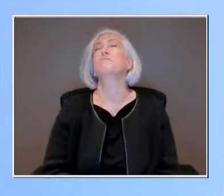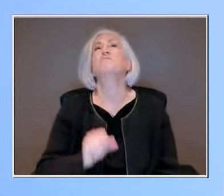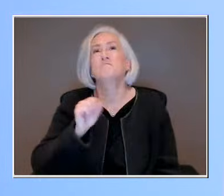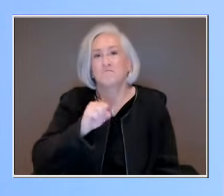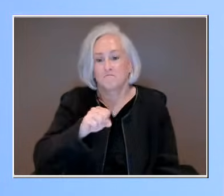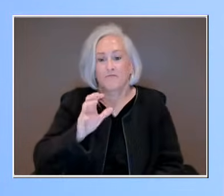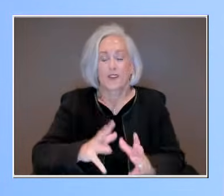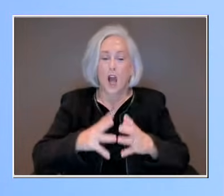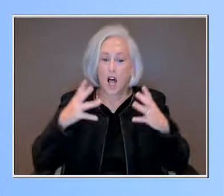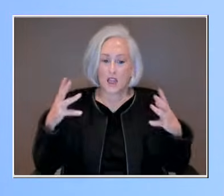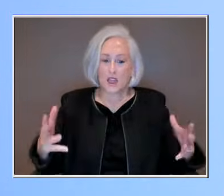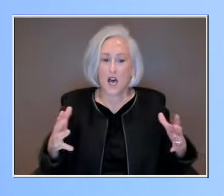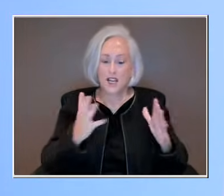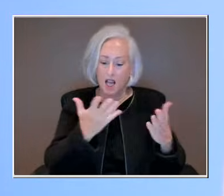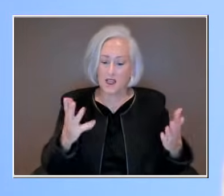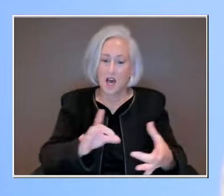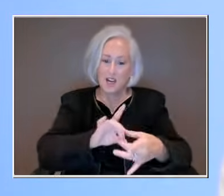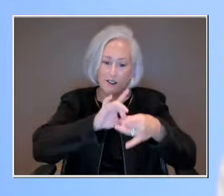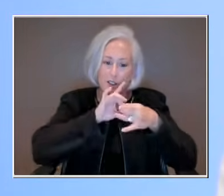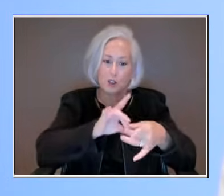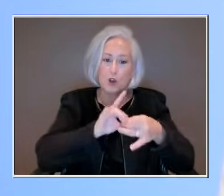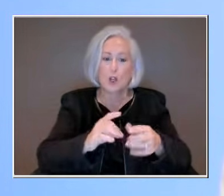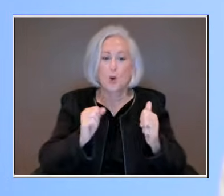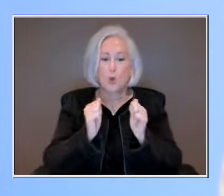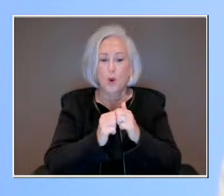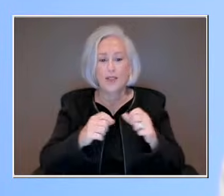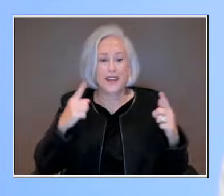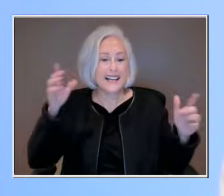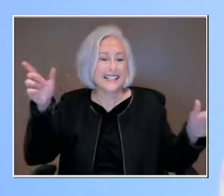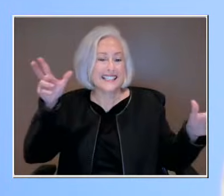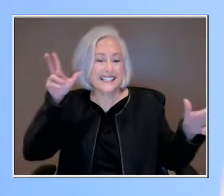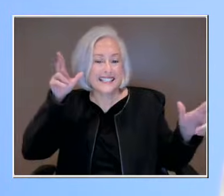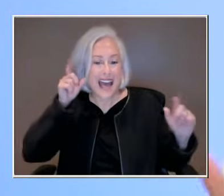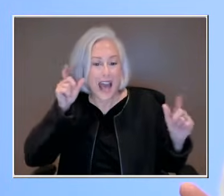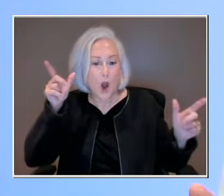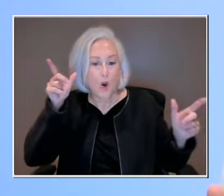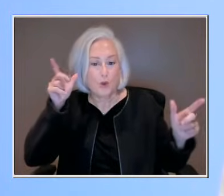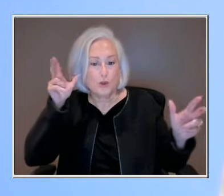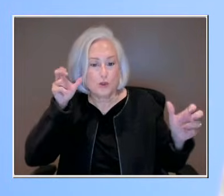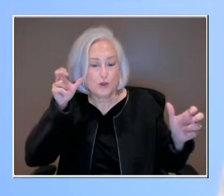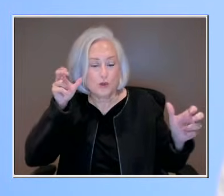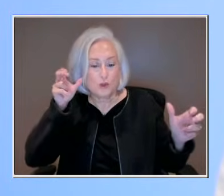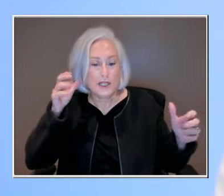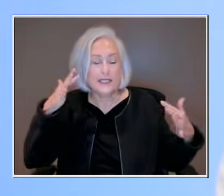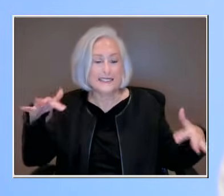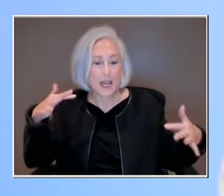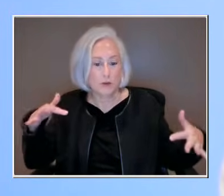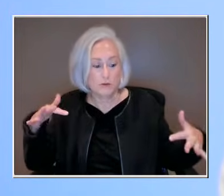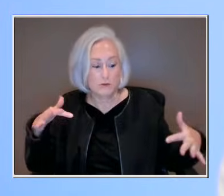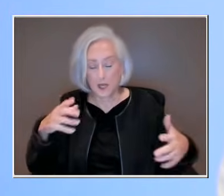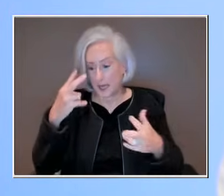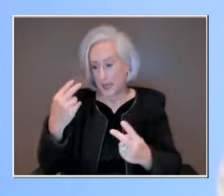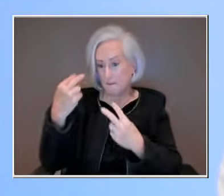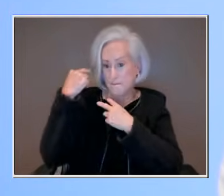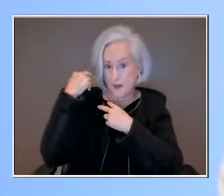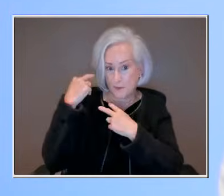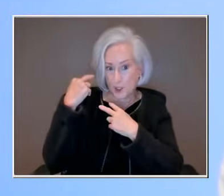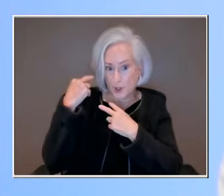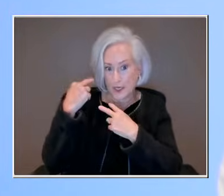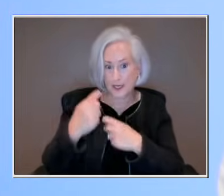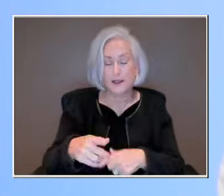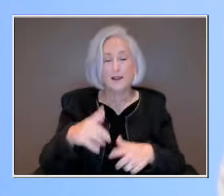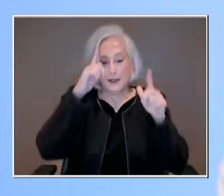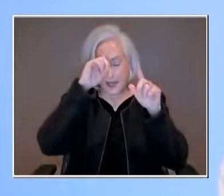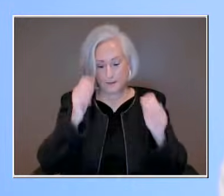lot of association with sound and memory, and also as cognitive impairment progresses, what's retained are those